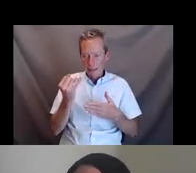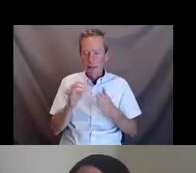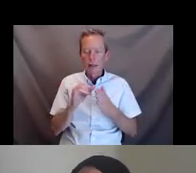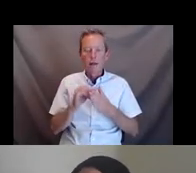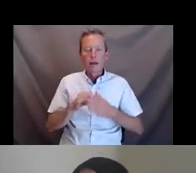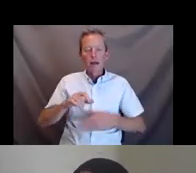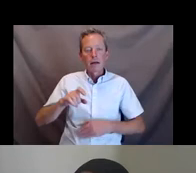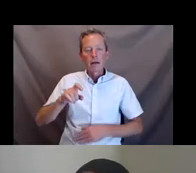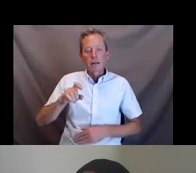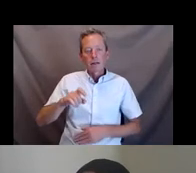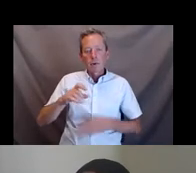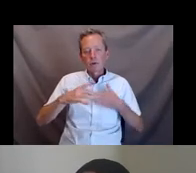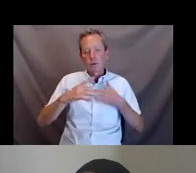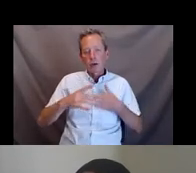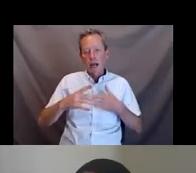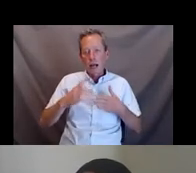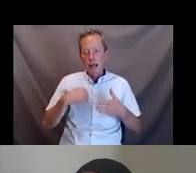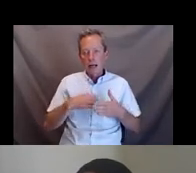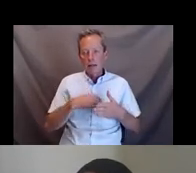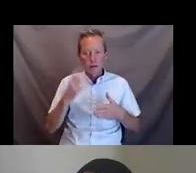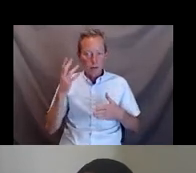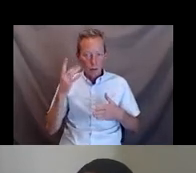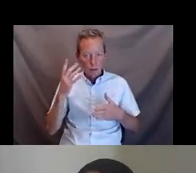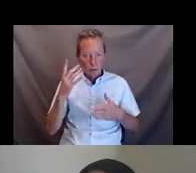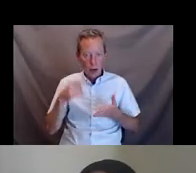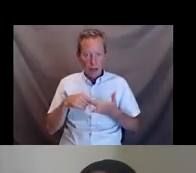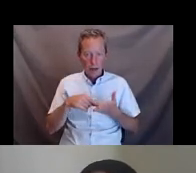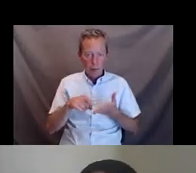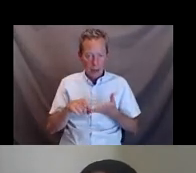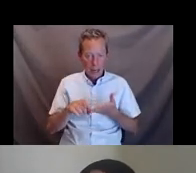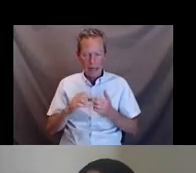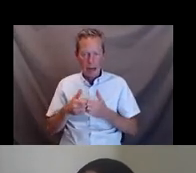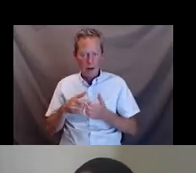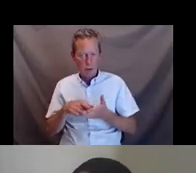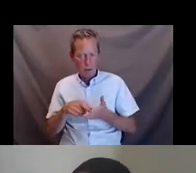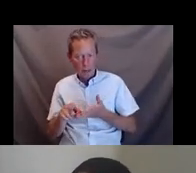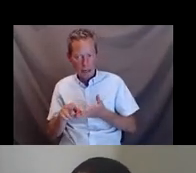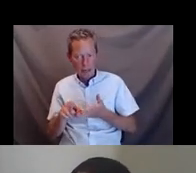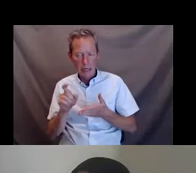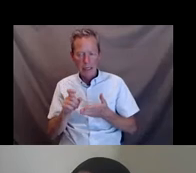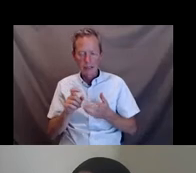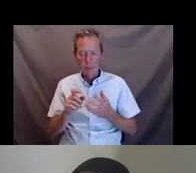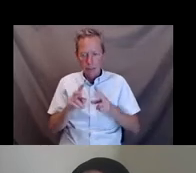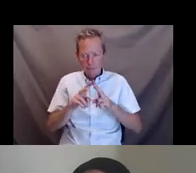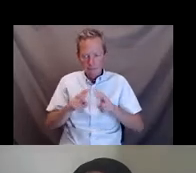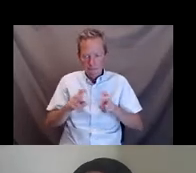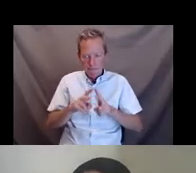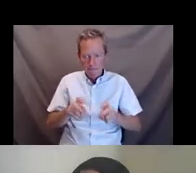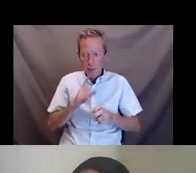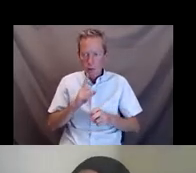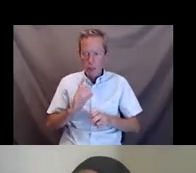to guide us as to why do we pay, how we pay. And it needs to be a reflection of really